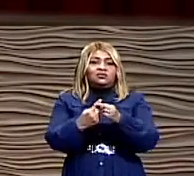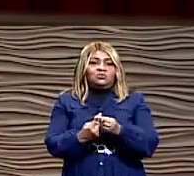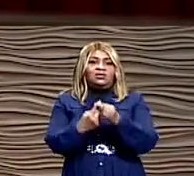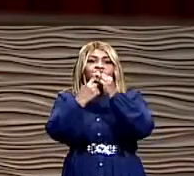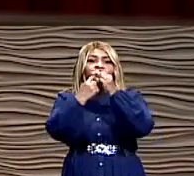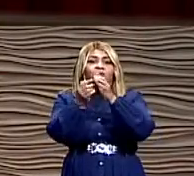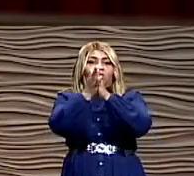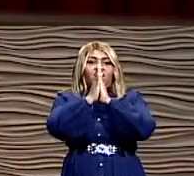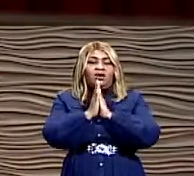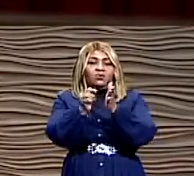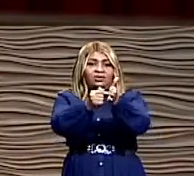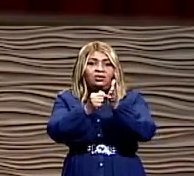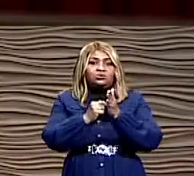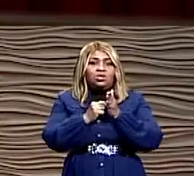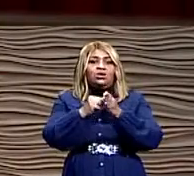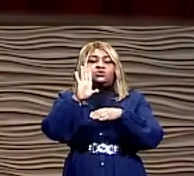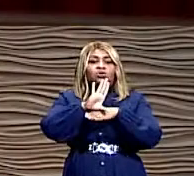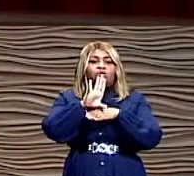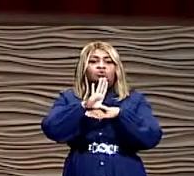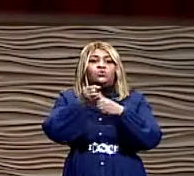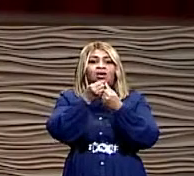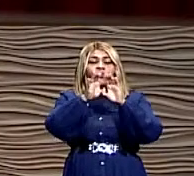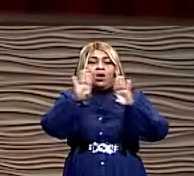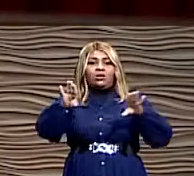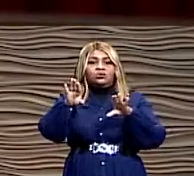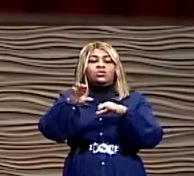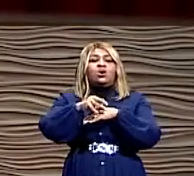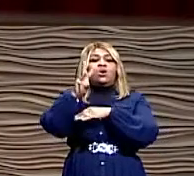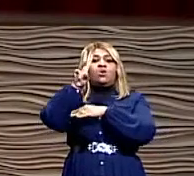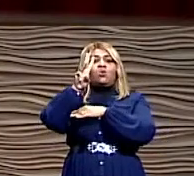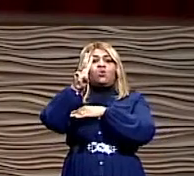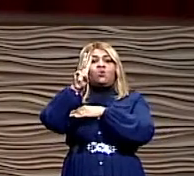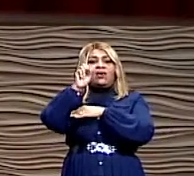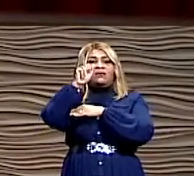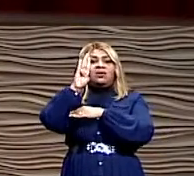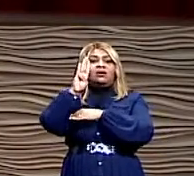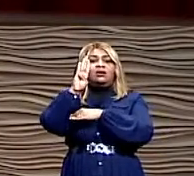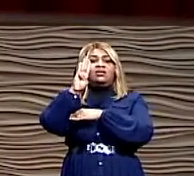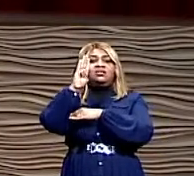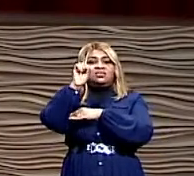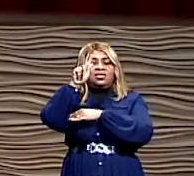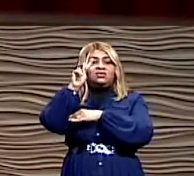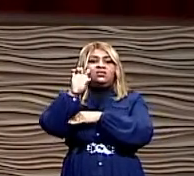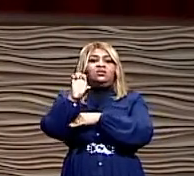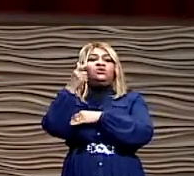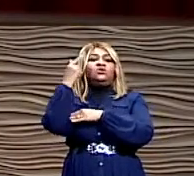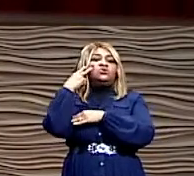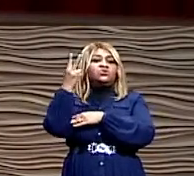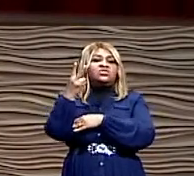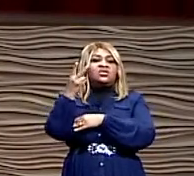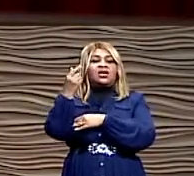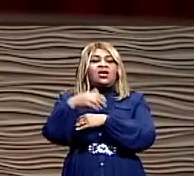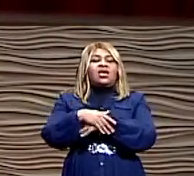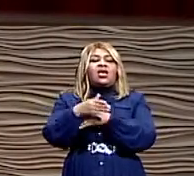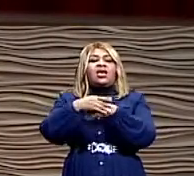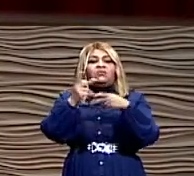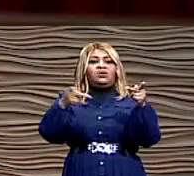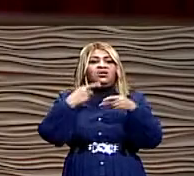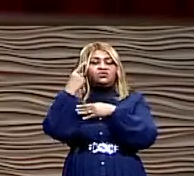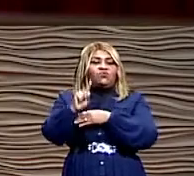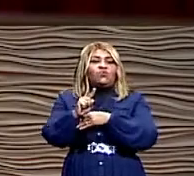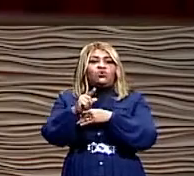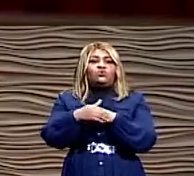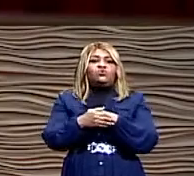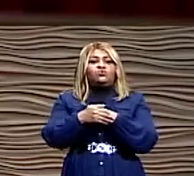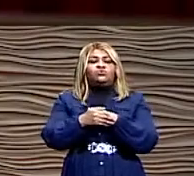to our Church Without Walls website, click on, and there you will see a link for a prayer request, and you can submit your prayer request there.